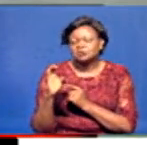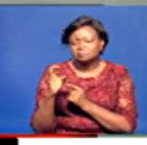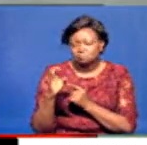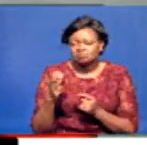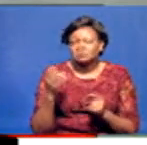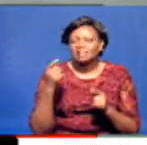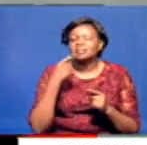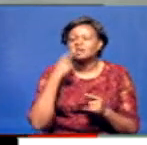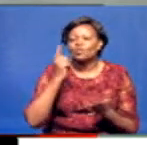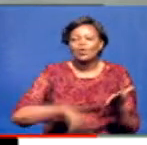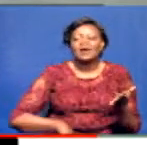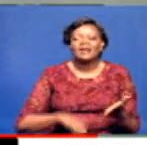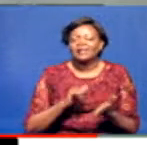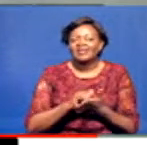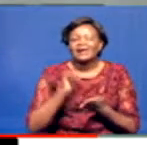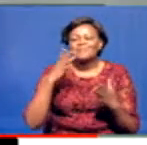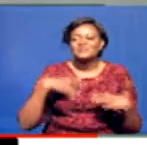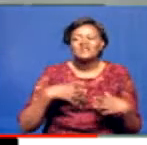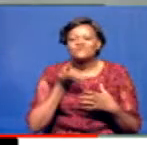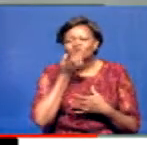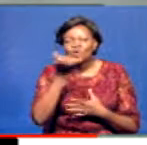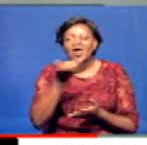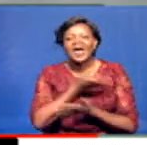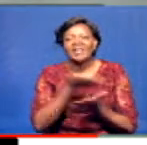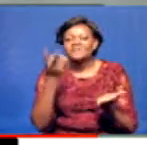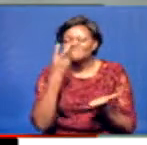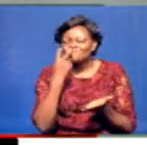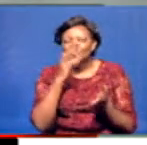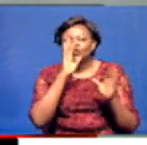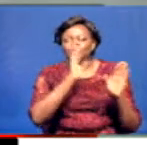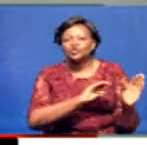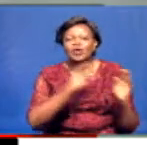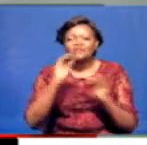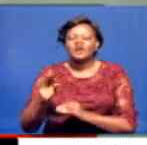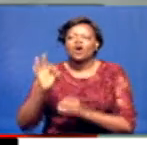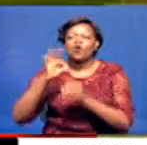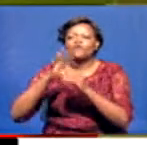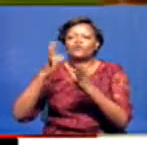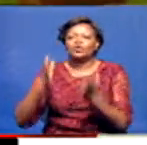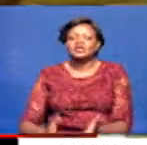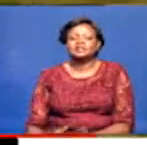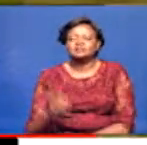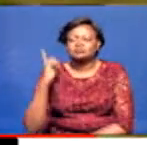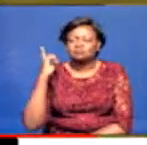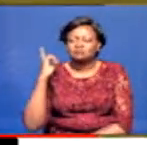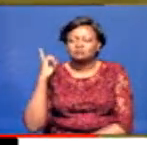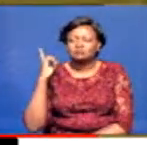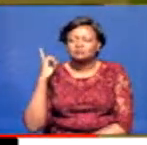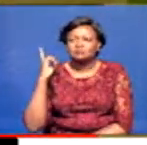Kenyans to ignore any speculations of transfer of voters.